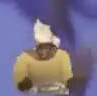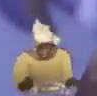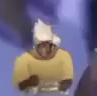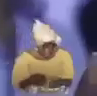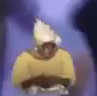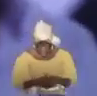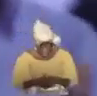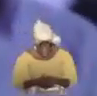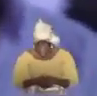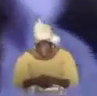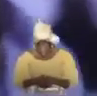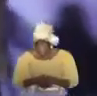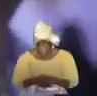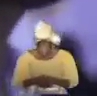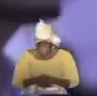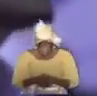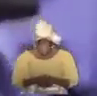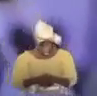Rest round about.